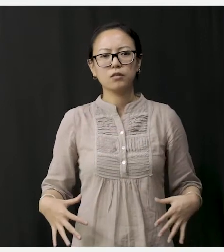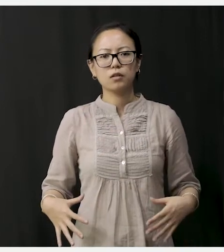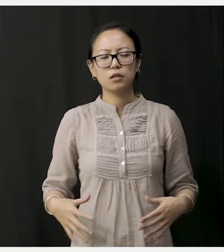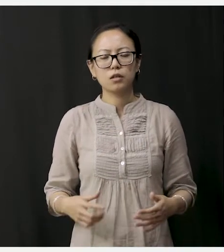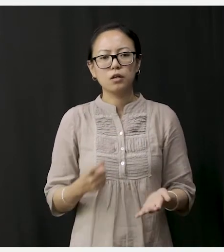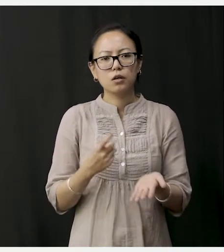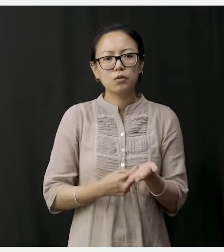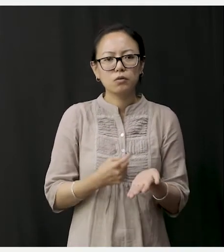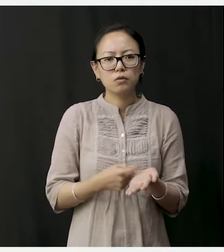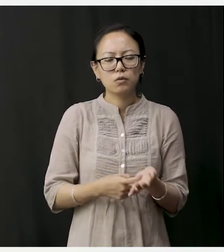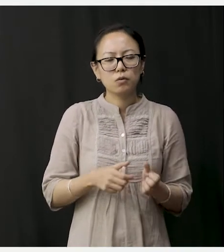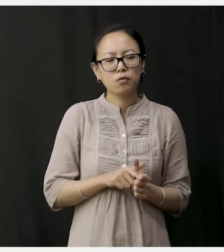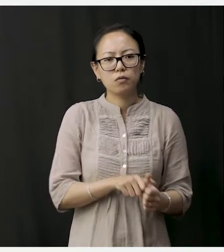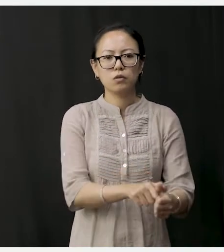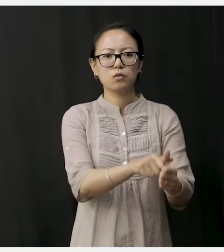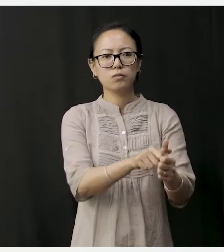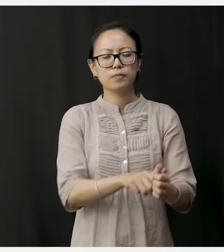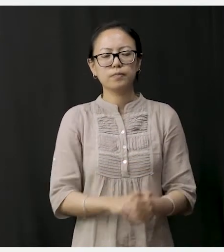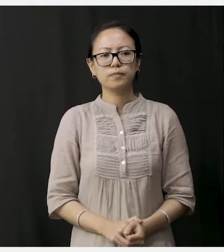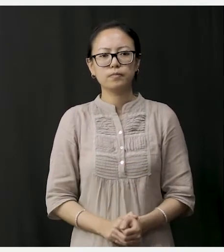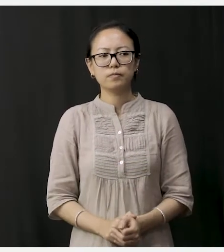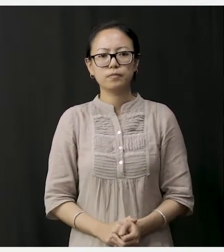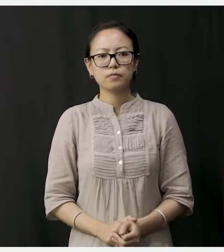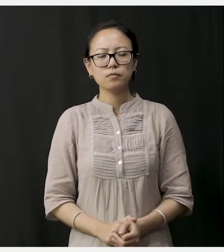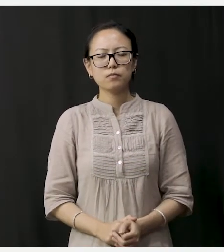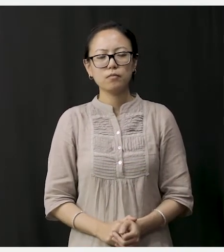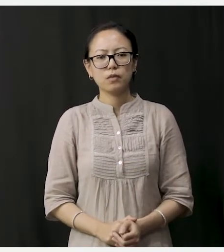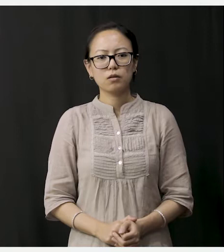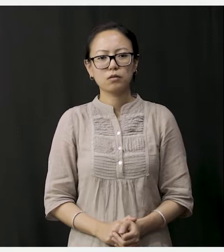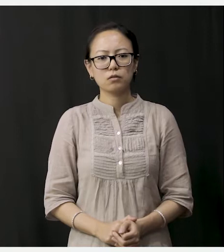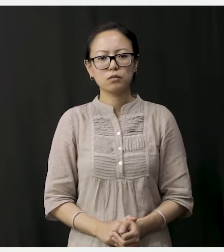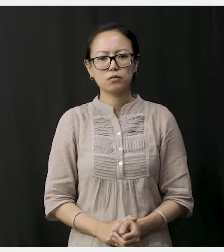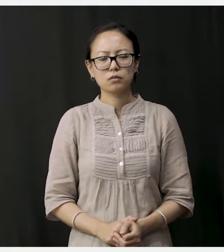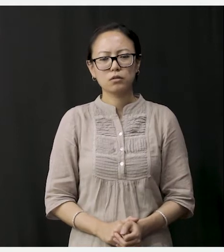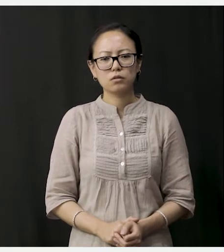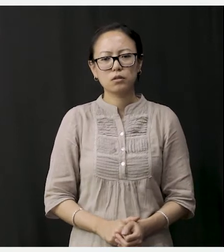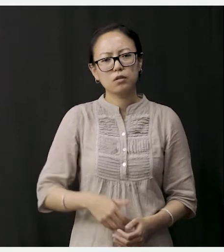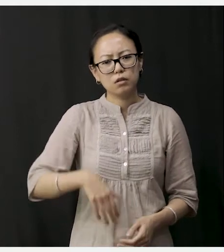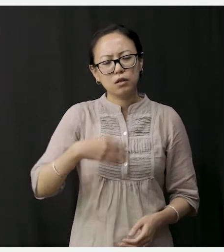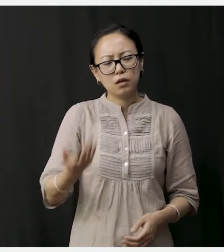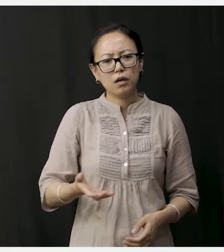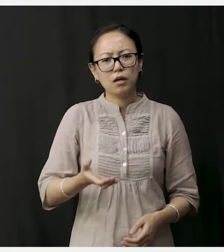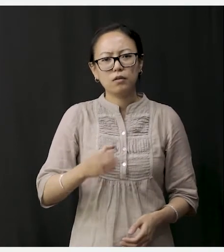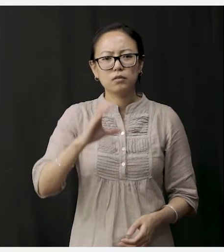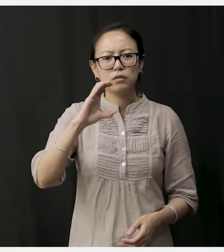fairly, peacefully, and lovingly, okay. So after getting so much of information from their